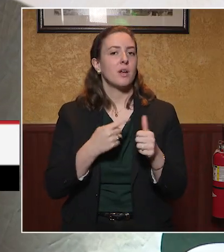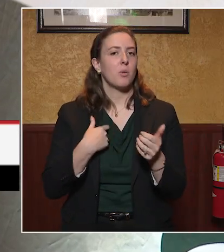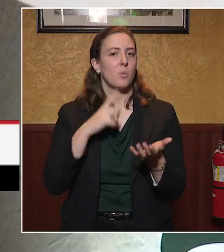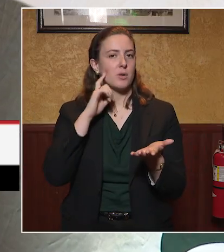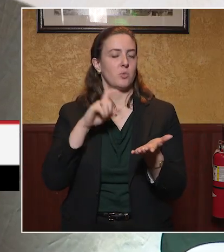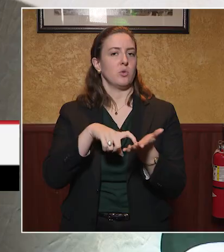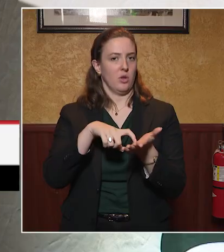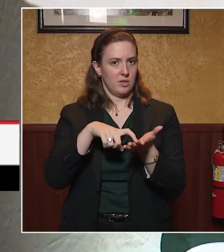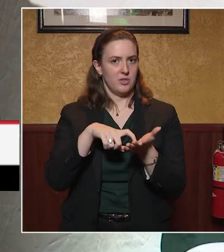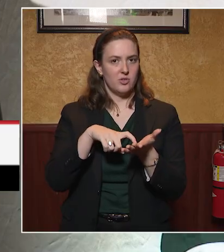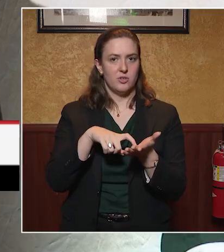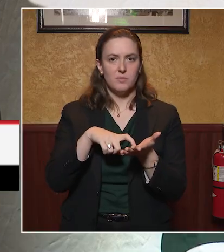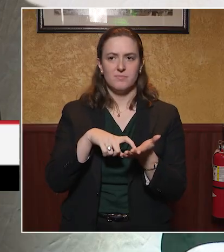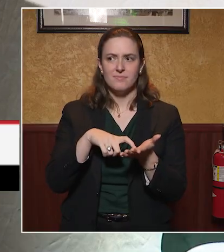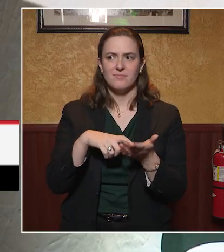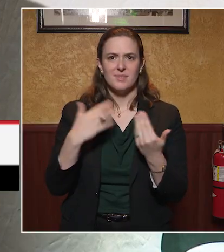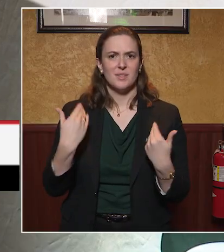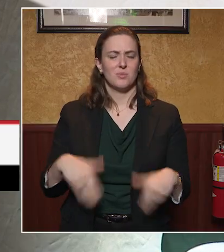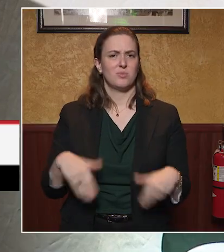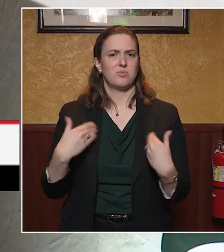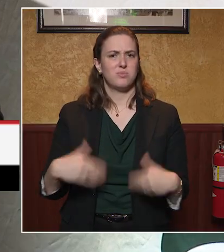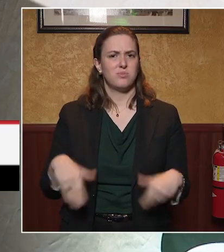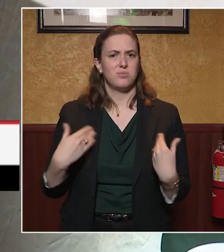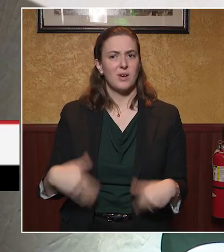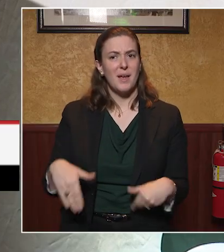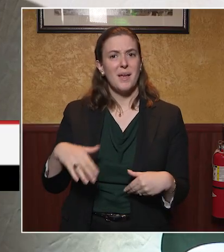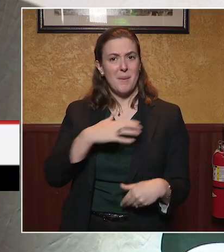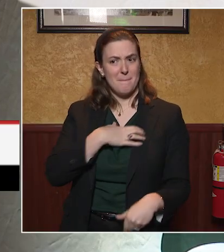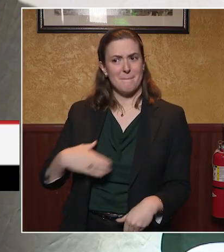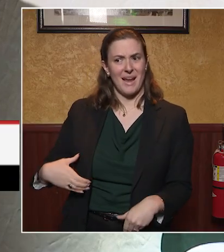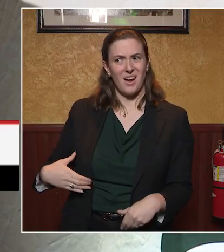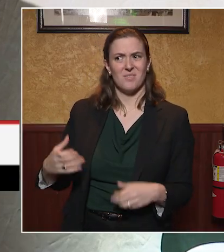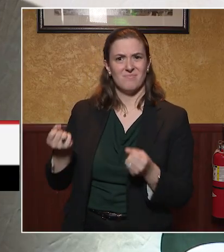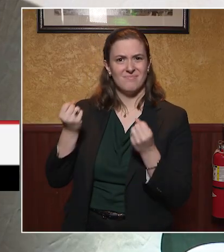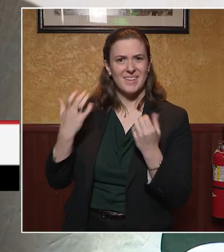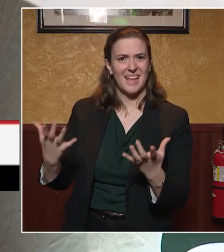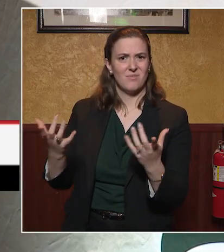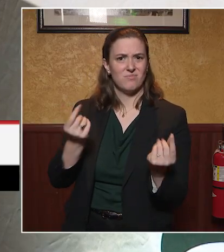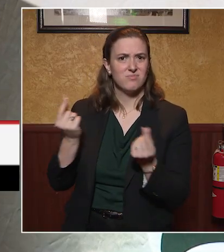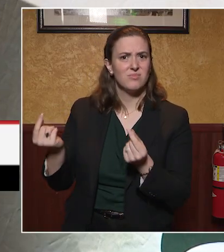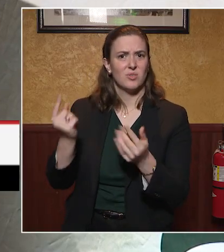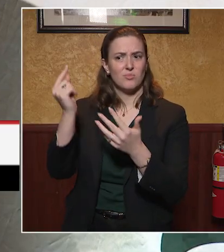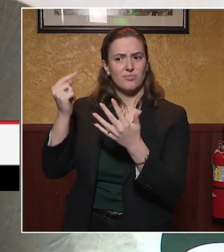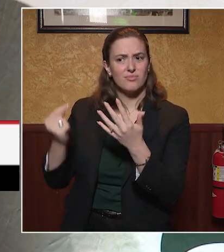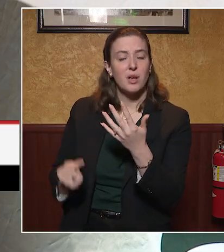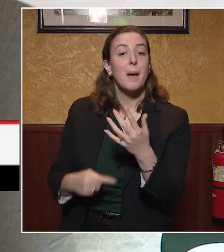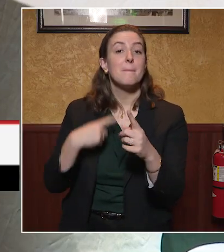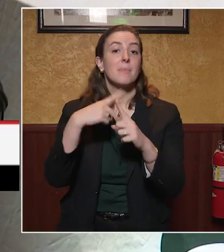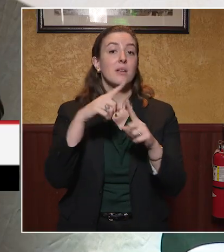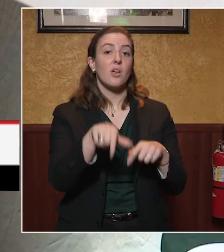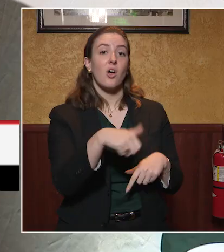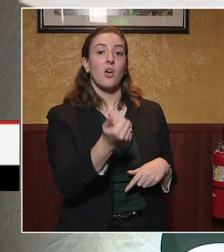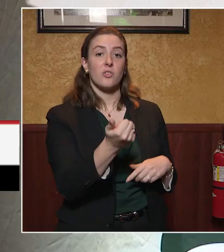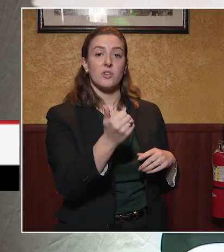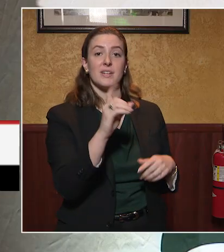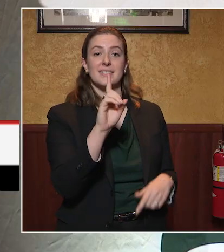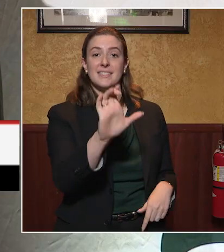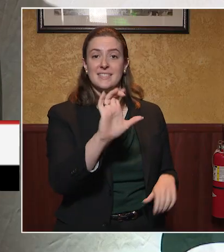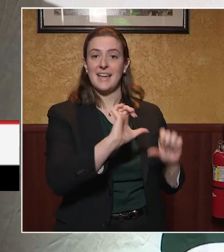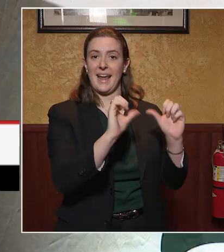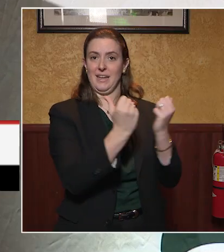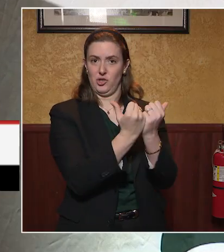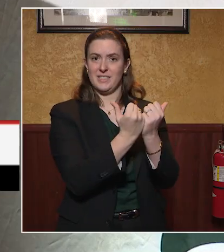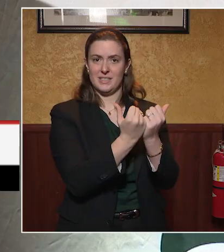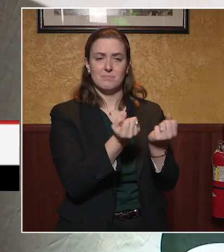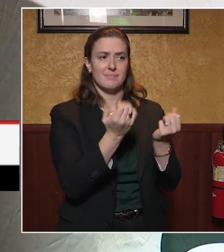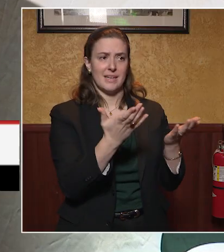acknowledge not just the many things that the mayor does to help support this work, but there are so many district agencies, some of whom are here and present right now,